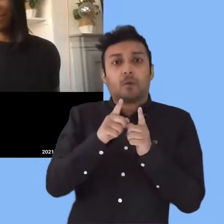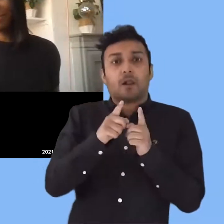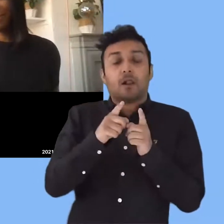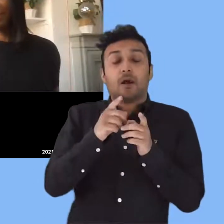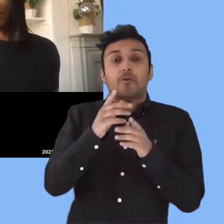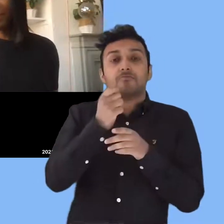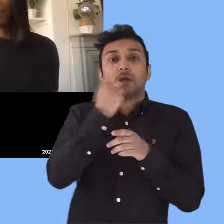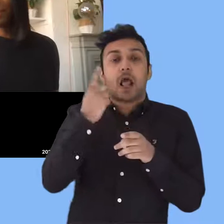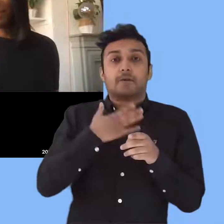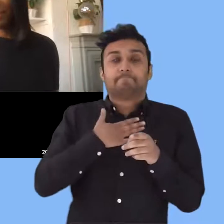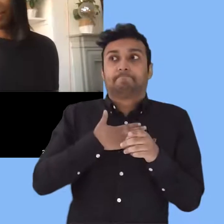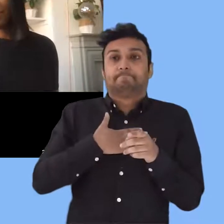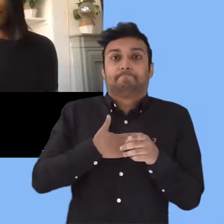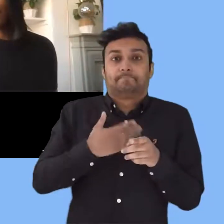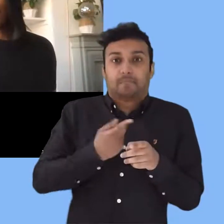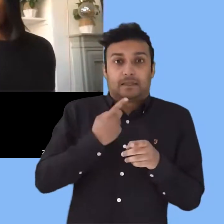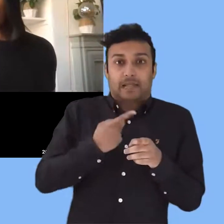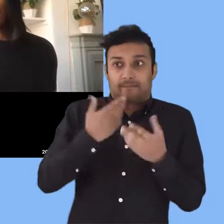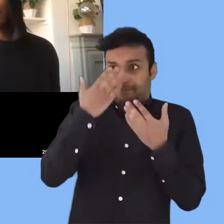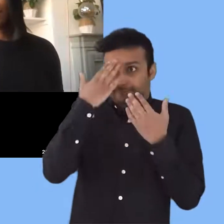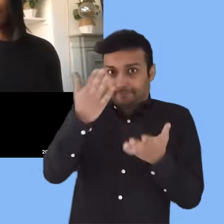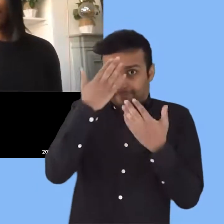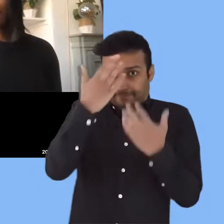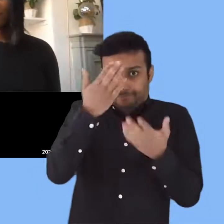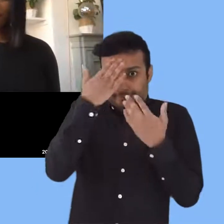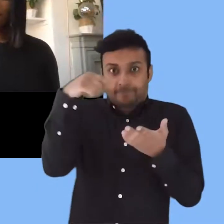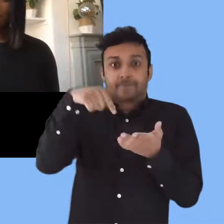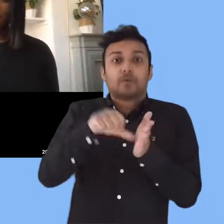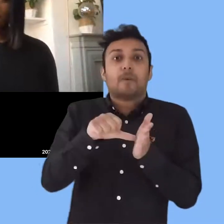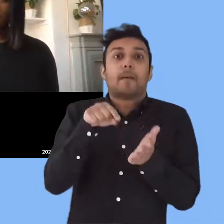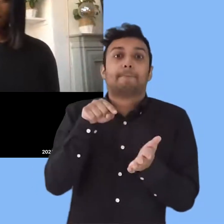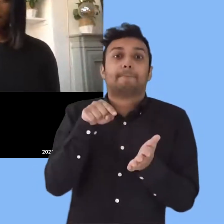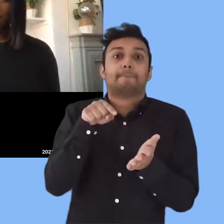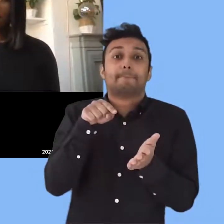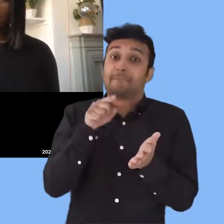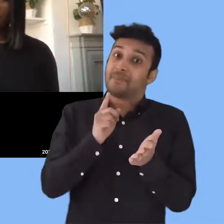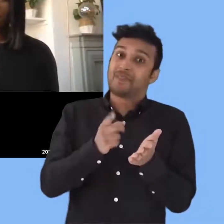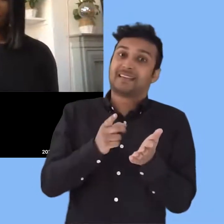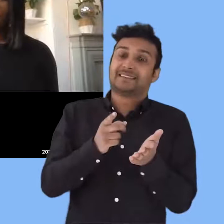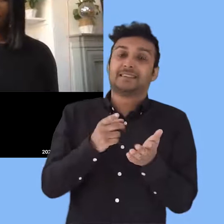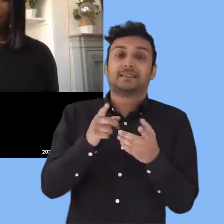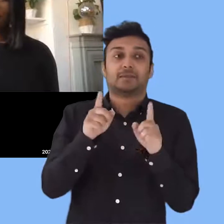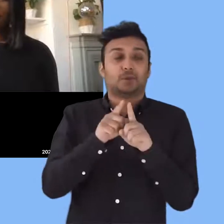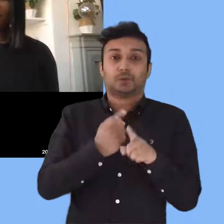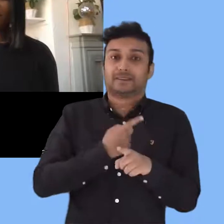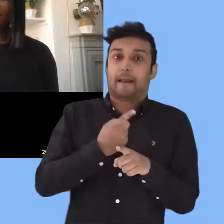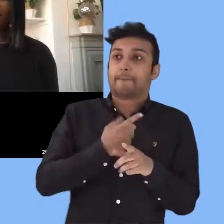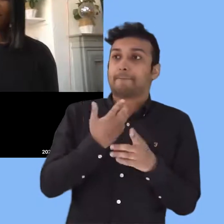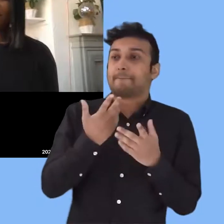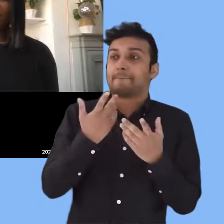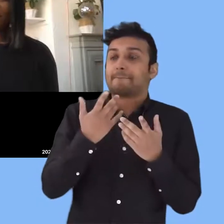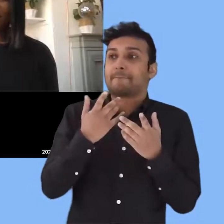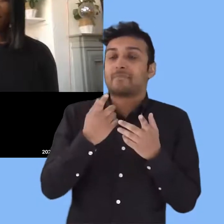the problem, and that I needed to get over that white fragility, that kind